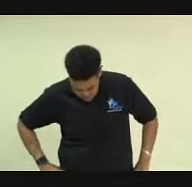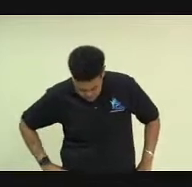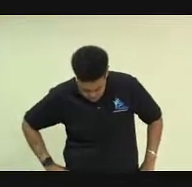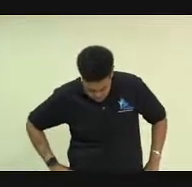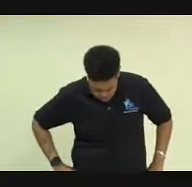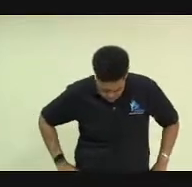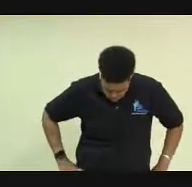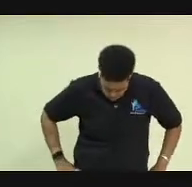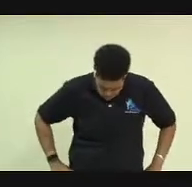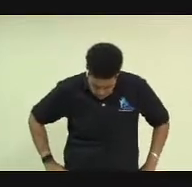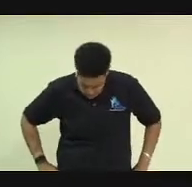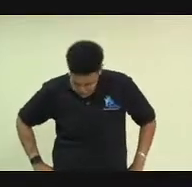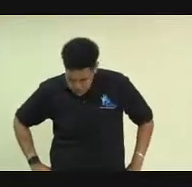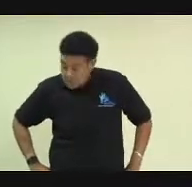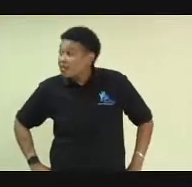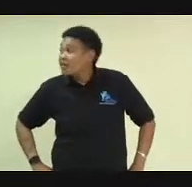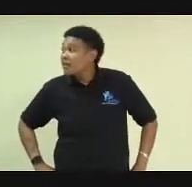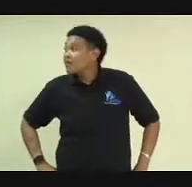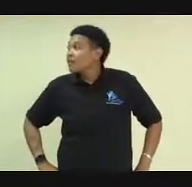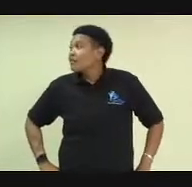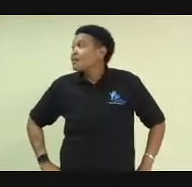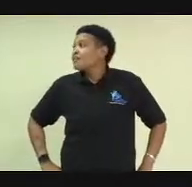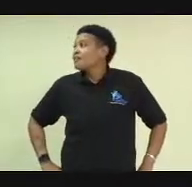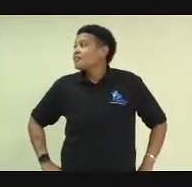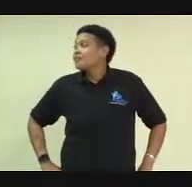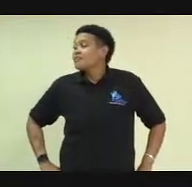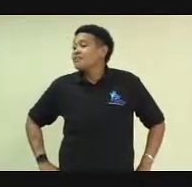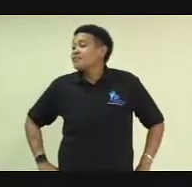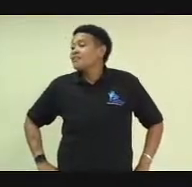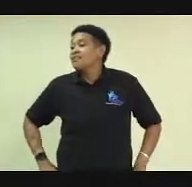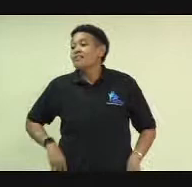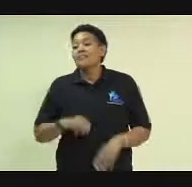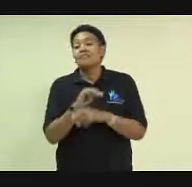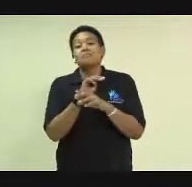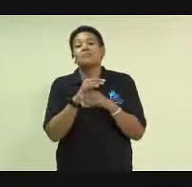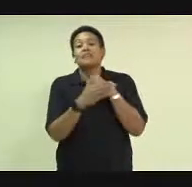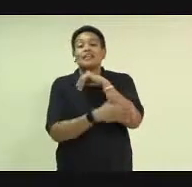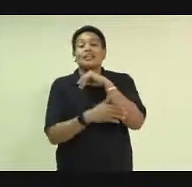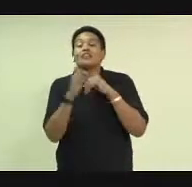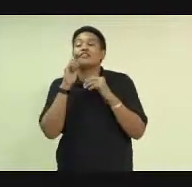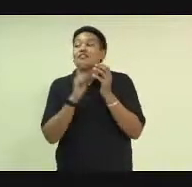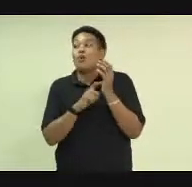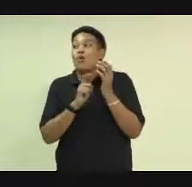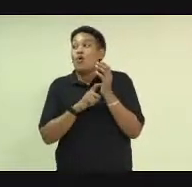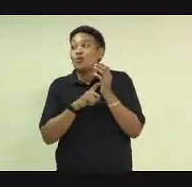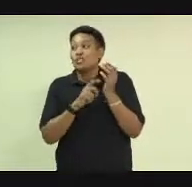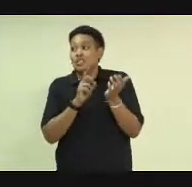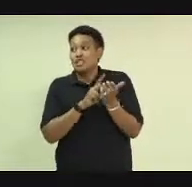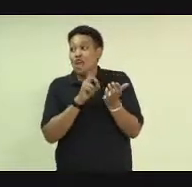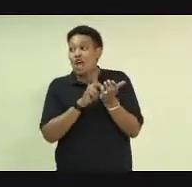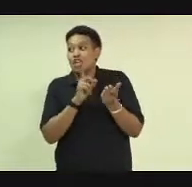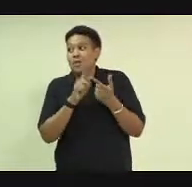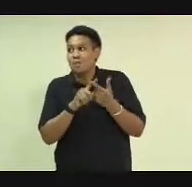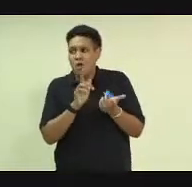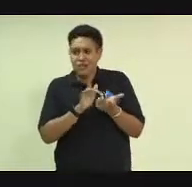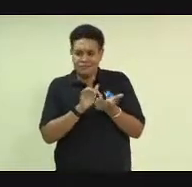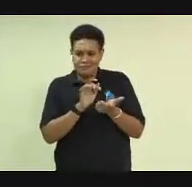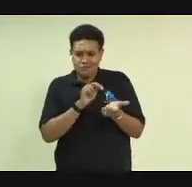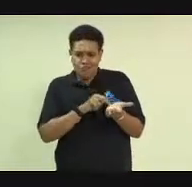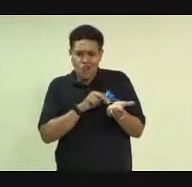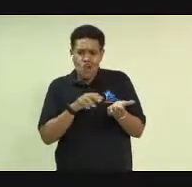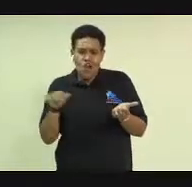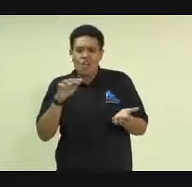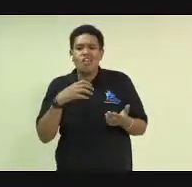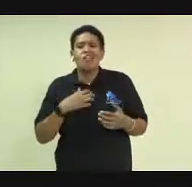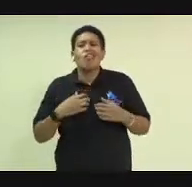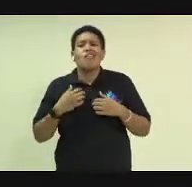recently noticed that doctors and medical personnel being disgruntled about a